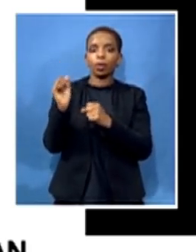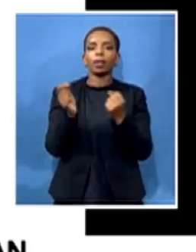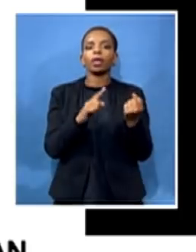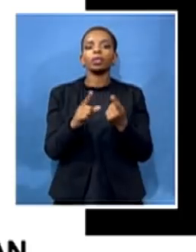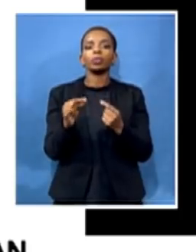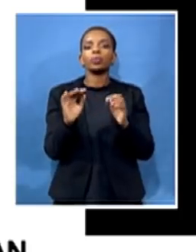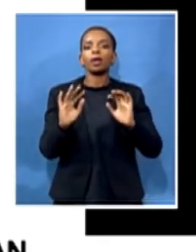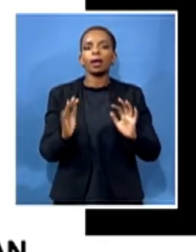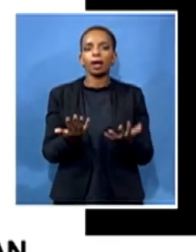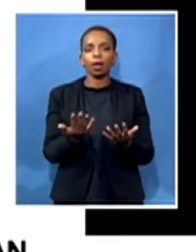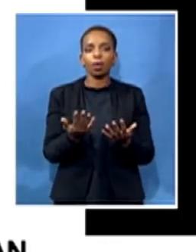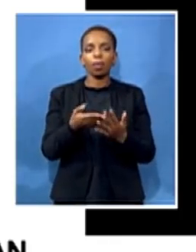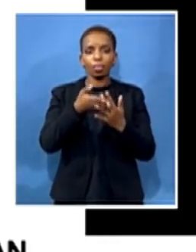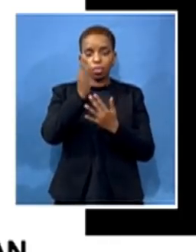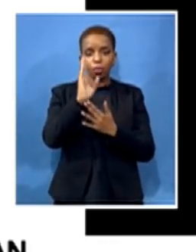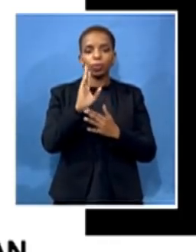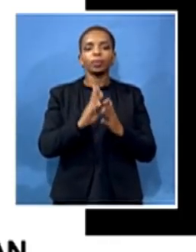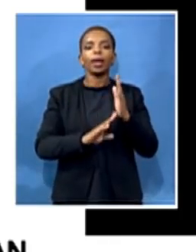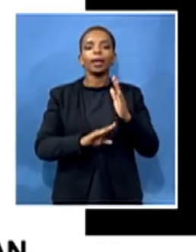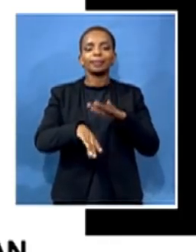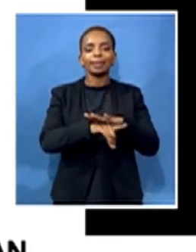district development model.